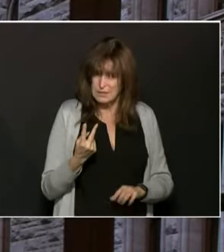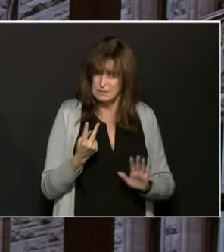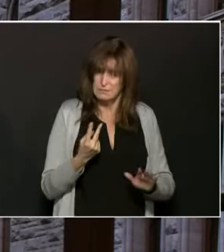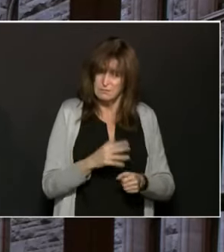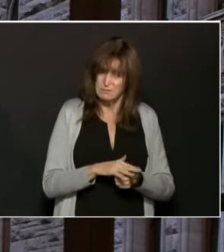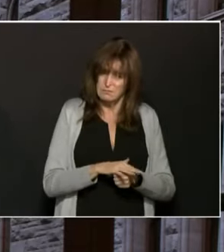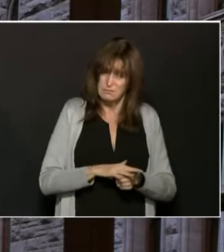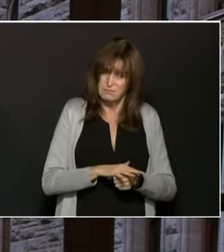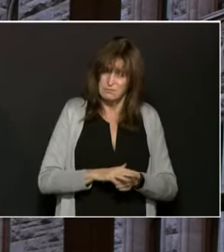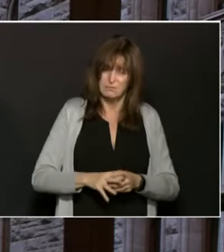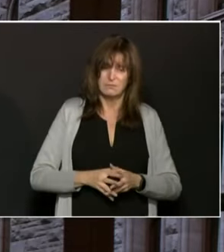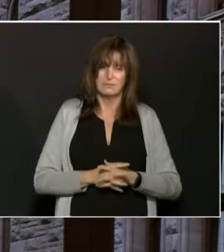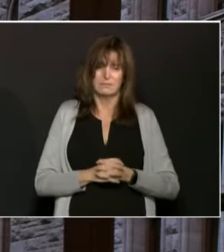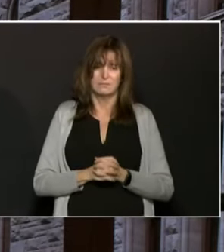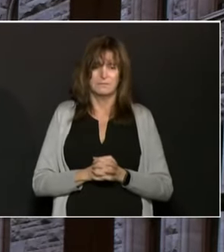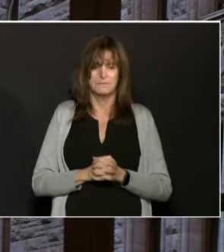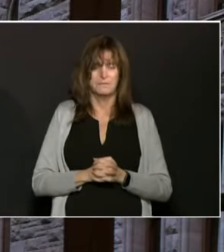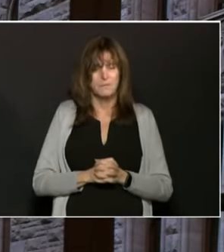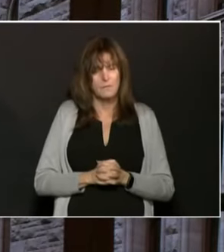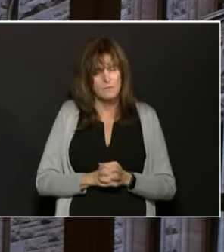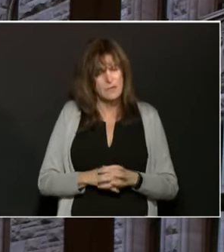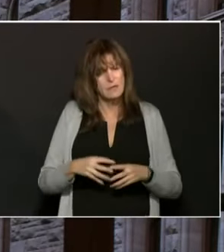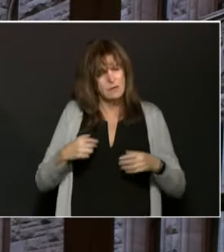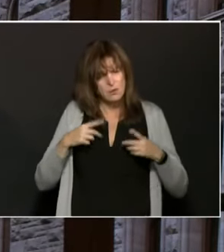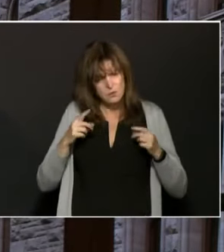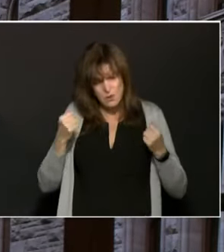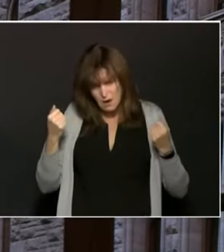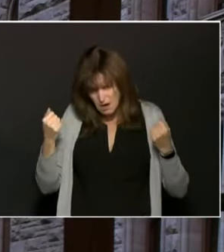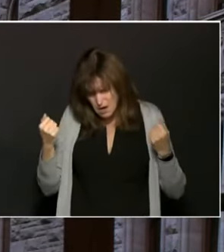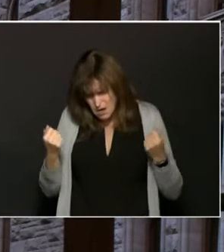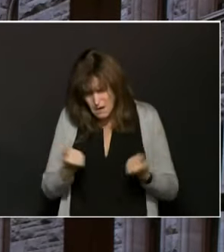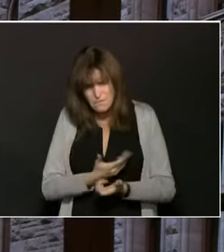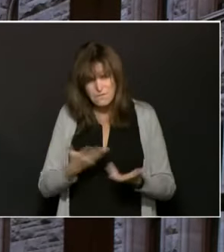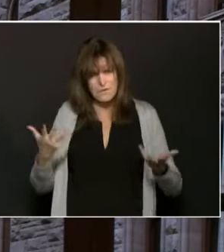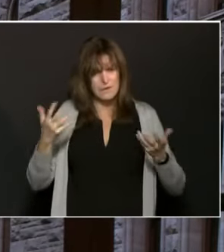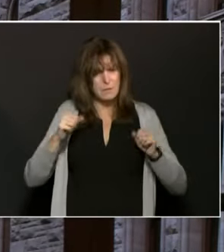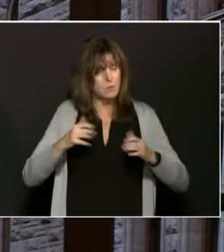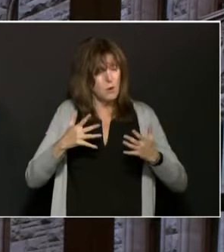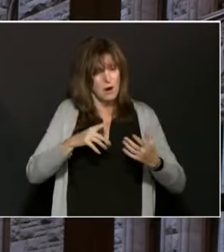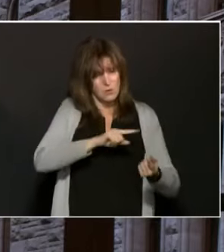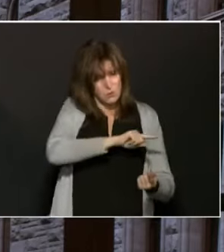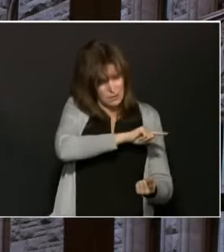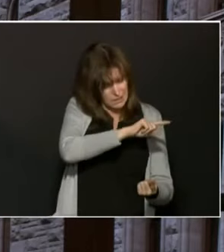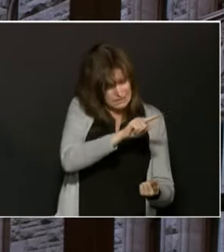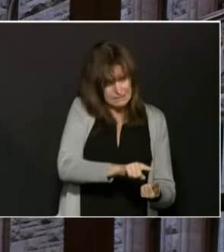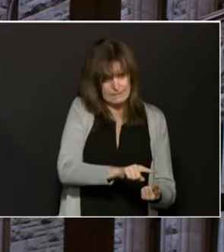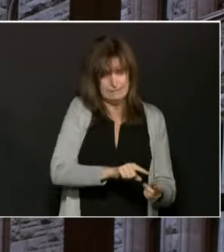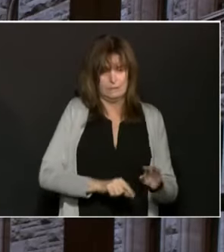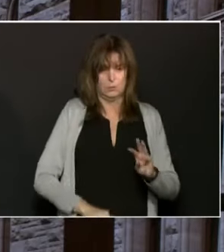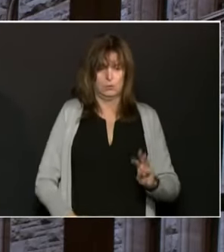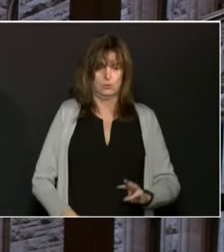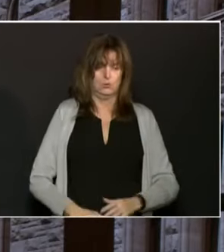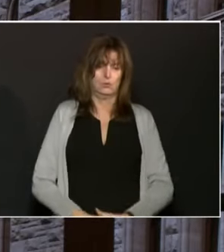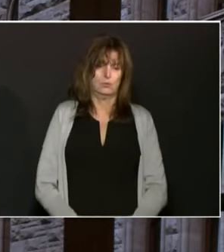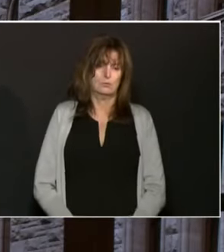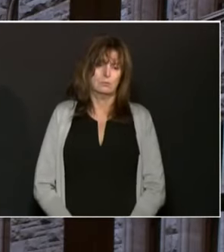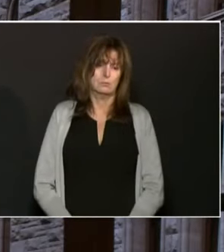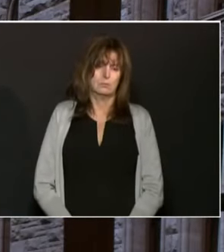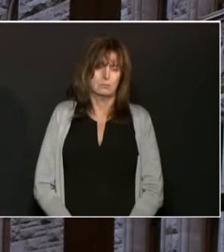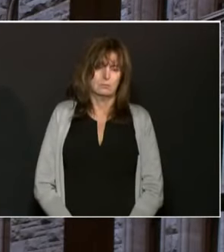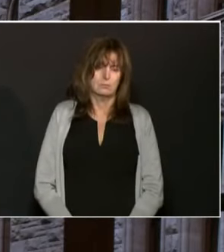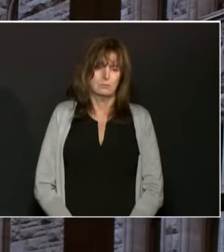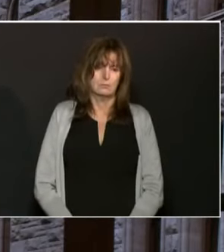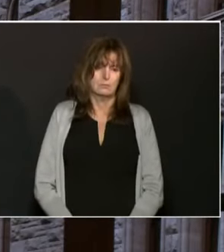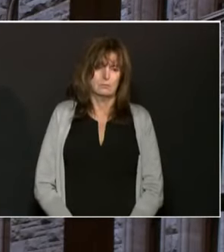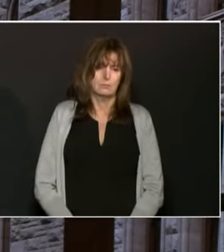what we want to do everything we can to stop this rapid rise in cases in the Windsor-Essex area. Follow-up? No